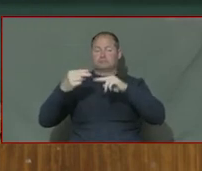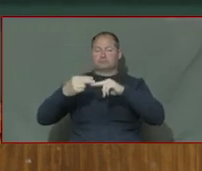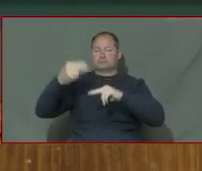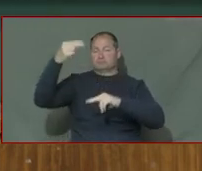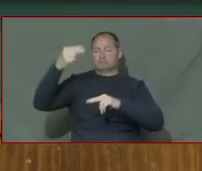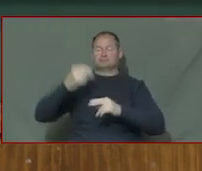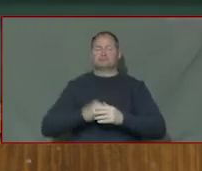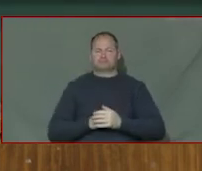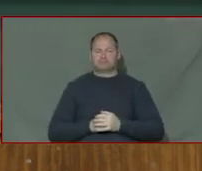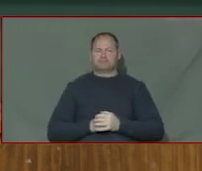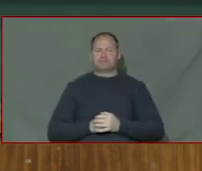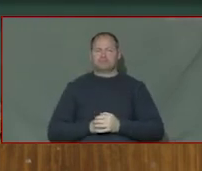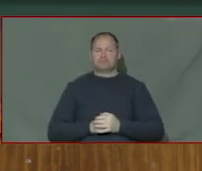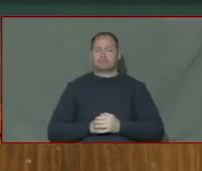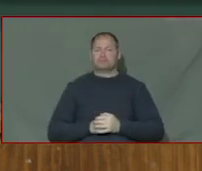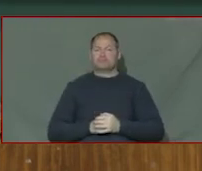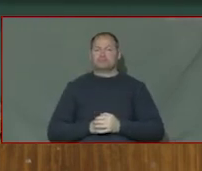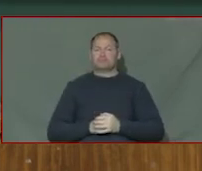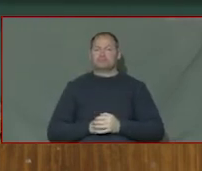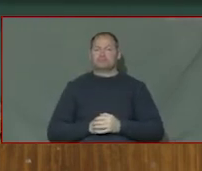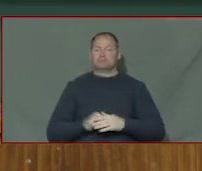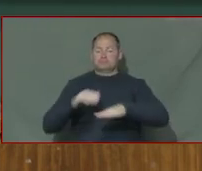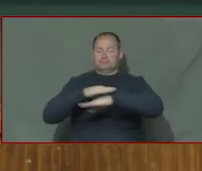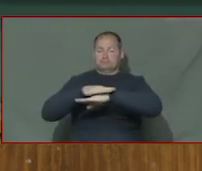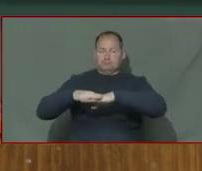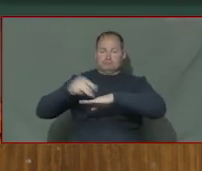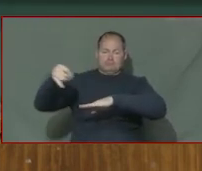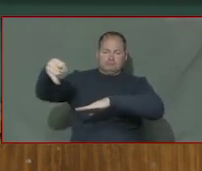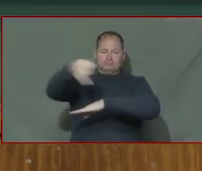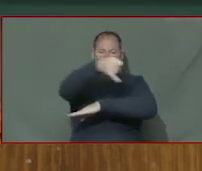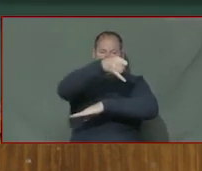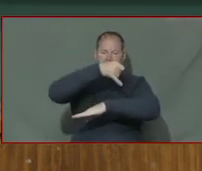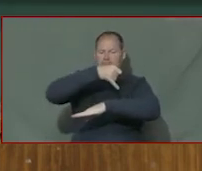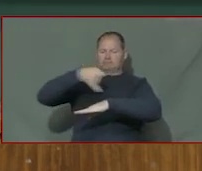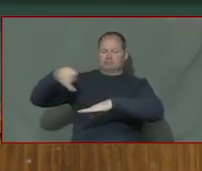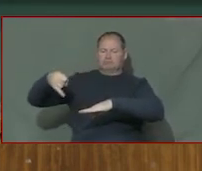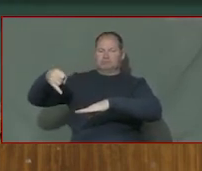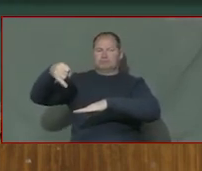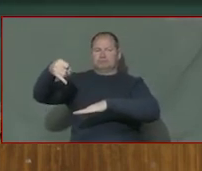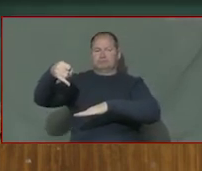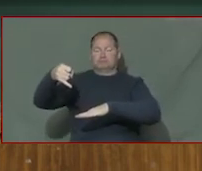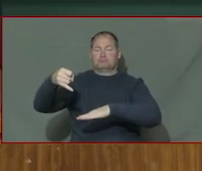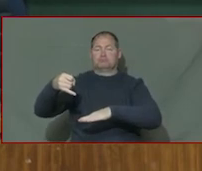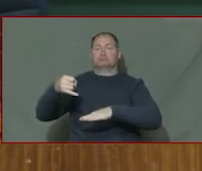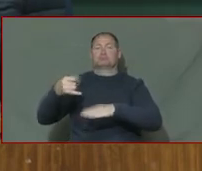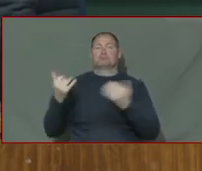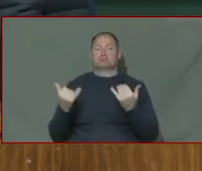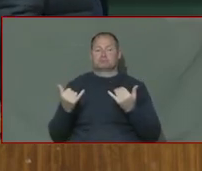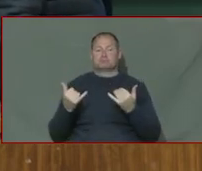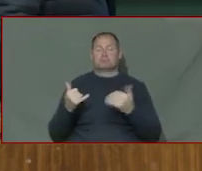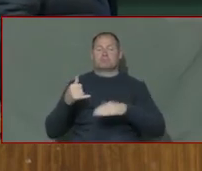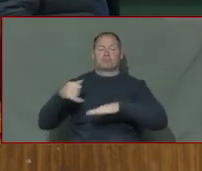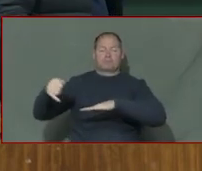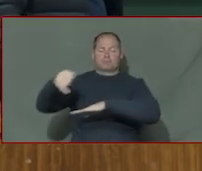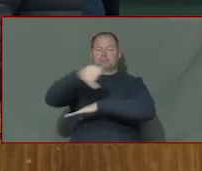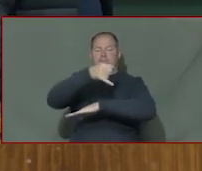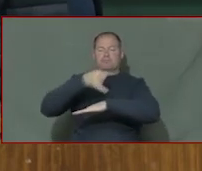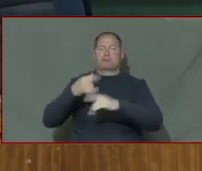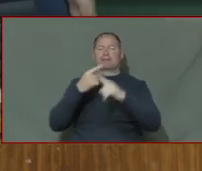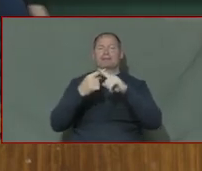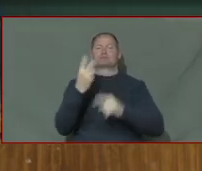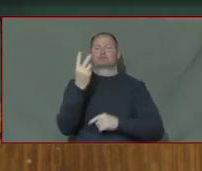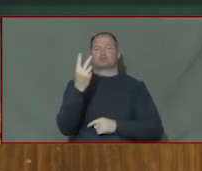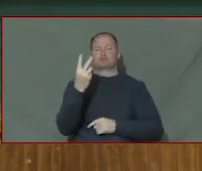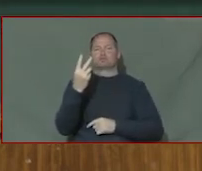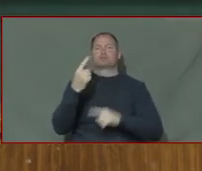I put the perimeter of the base into the surface area, twice the perimeter of the base times the